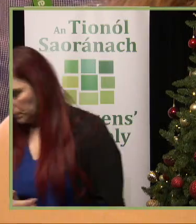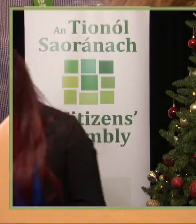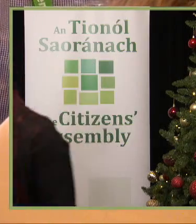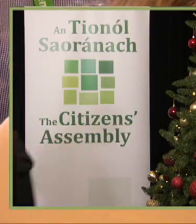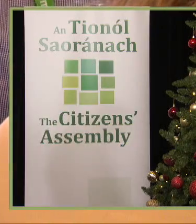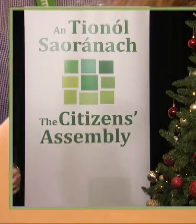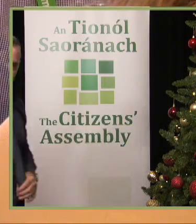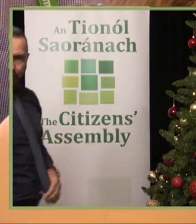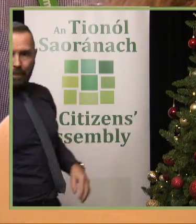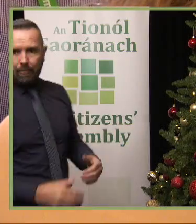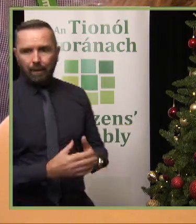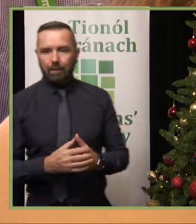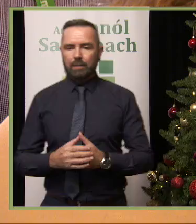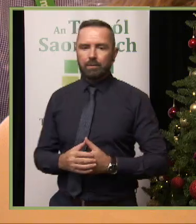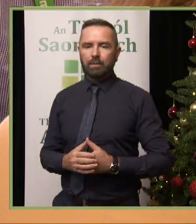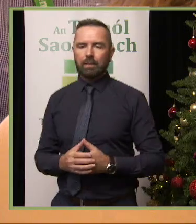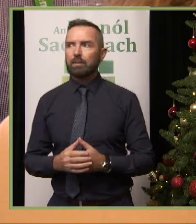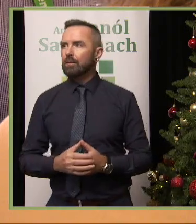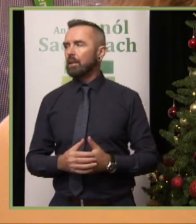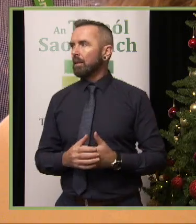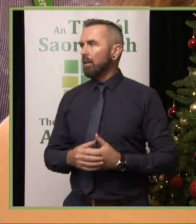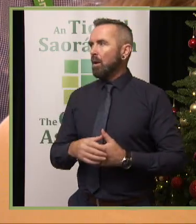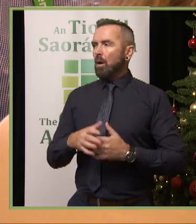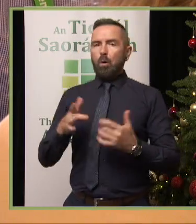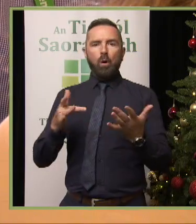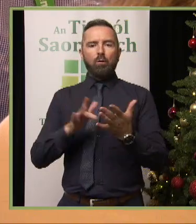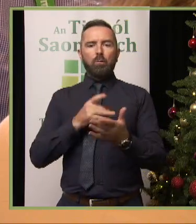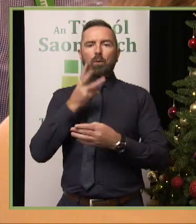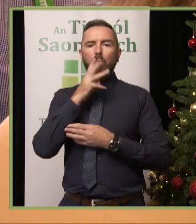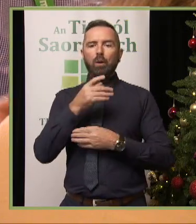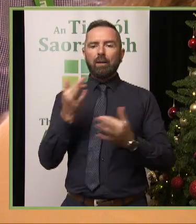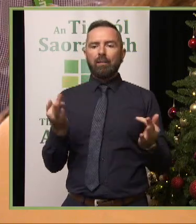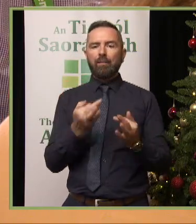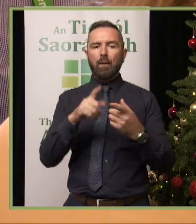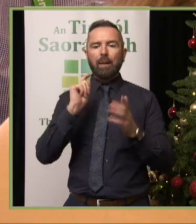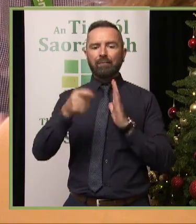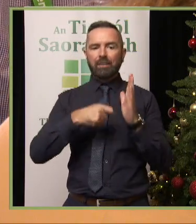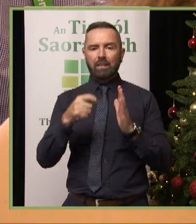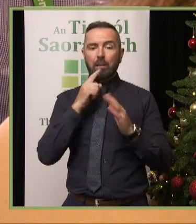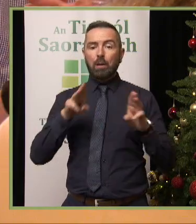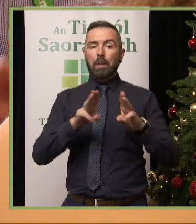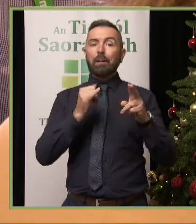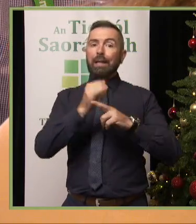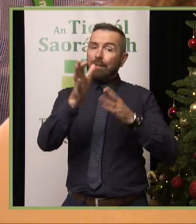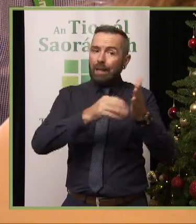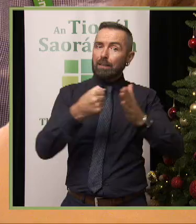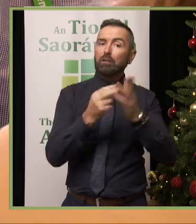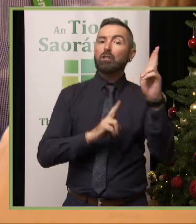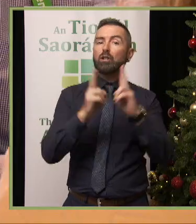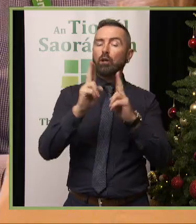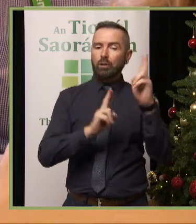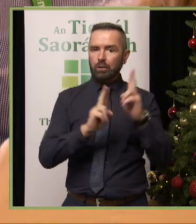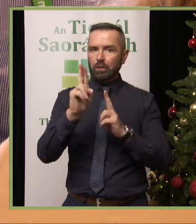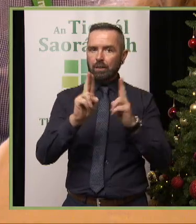and fishing and for it to read, people in primary production industries should implement practices and continue as normal then.